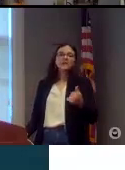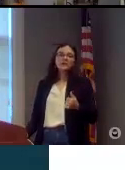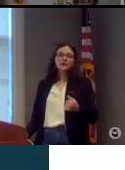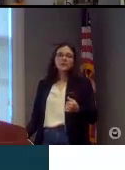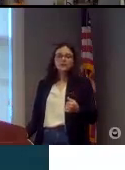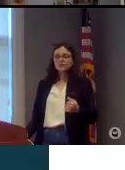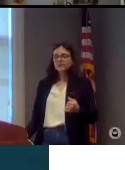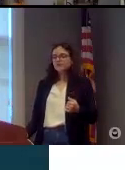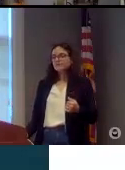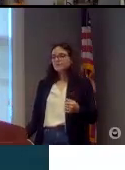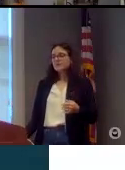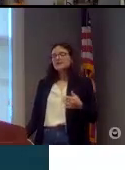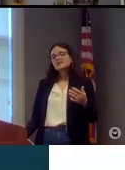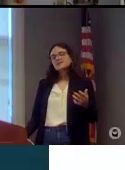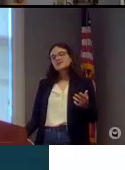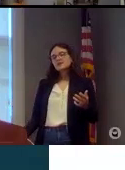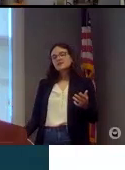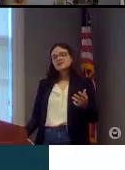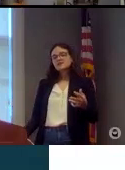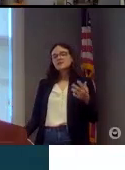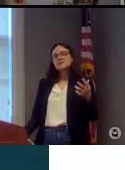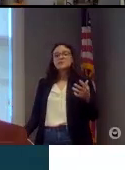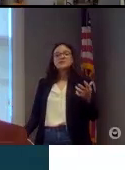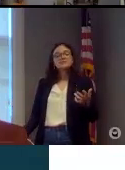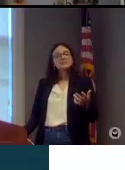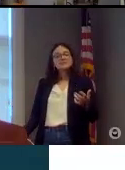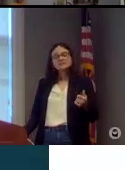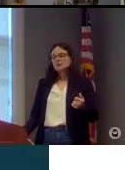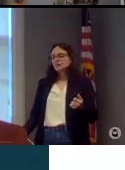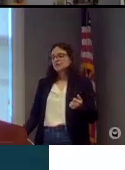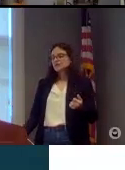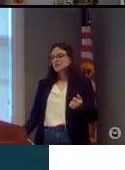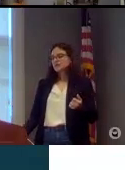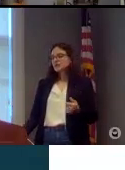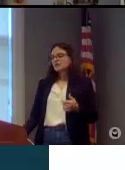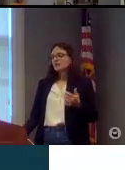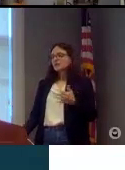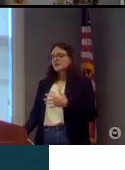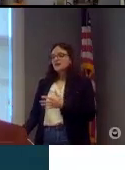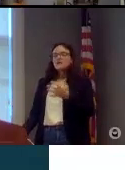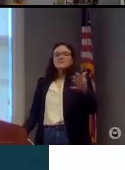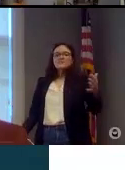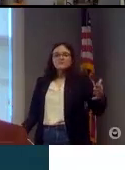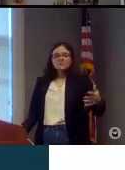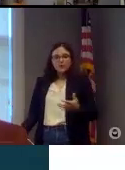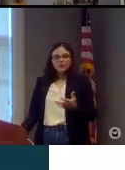using both air and ground operations. Since ISIS's supposed defeat in 2017,